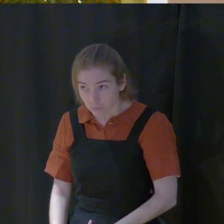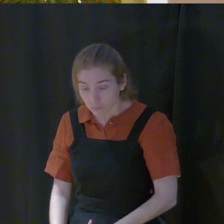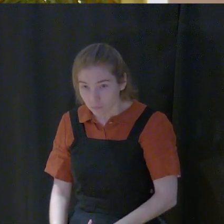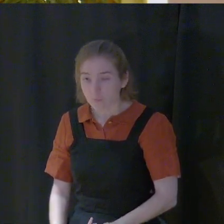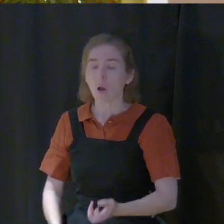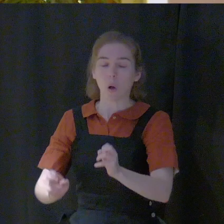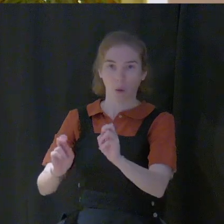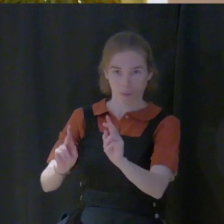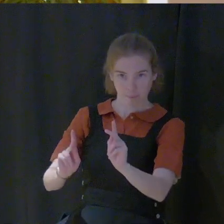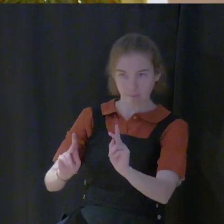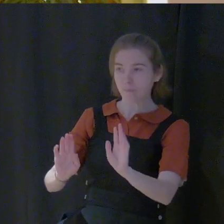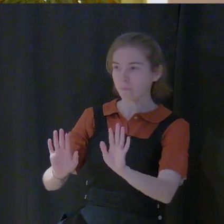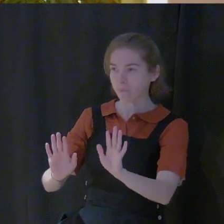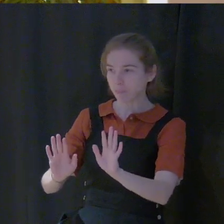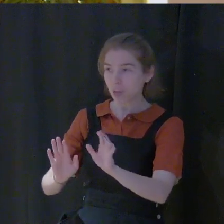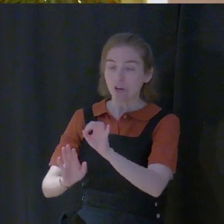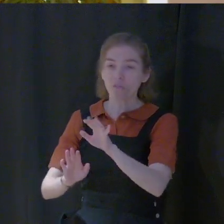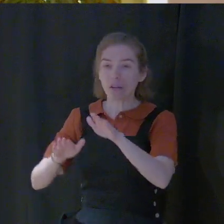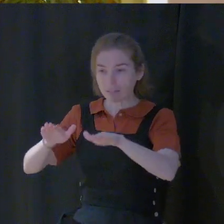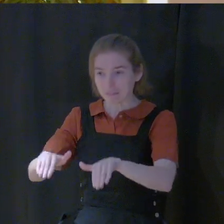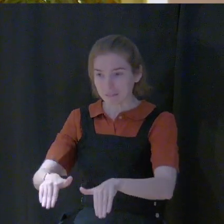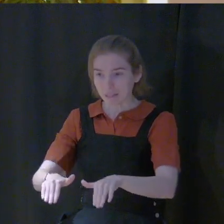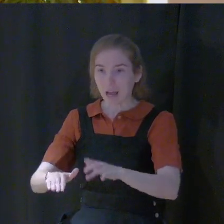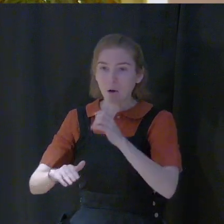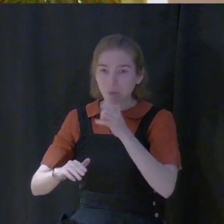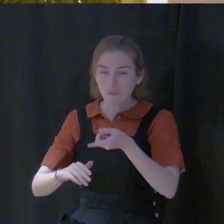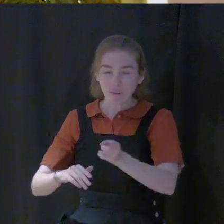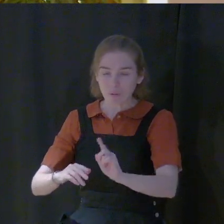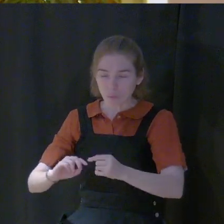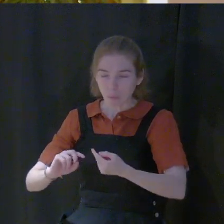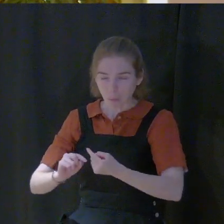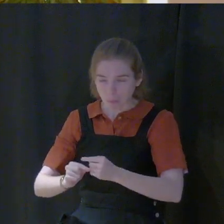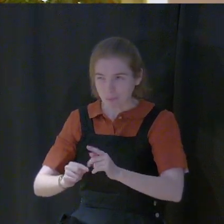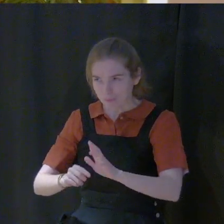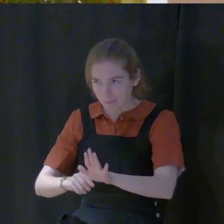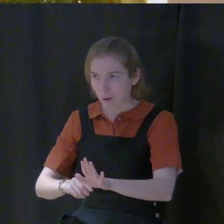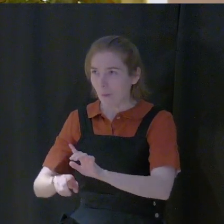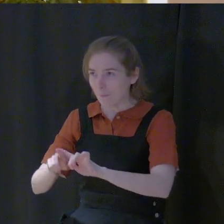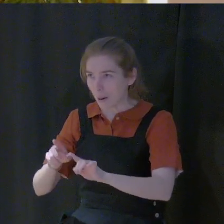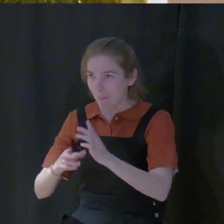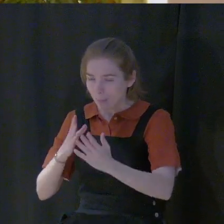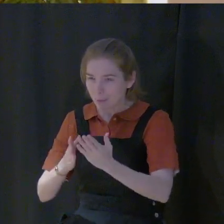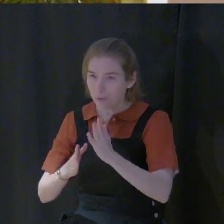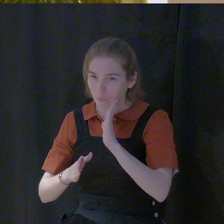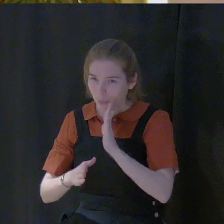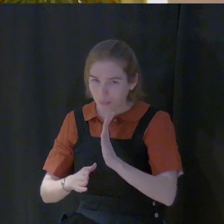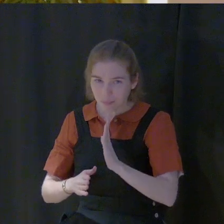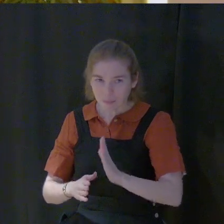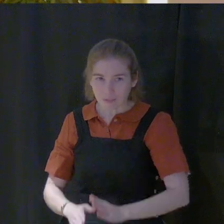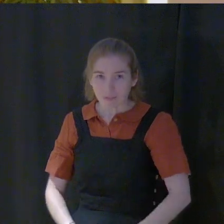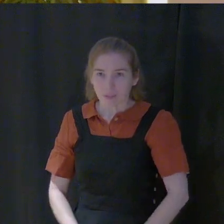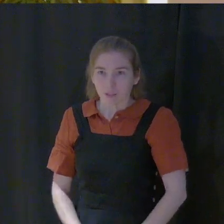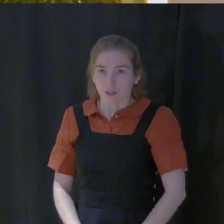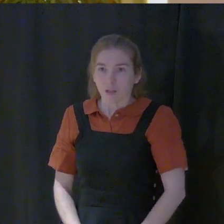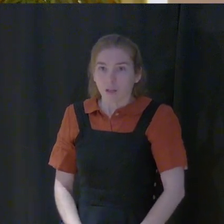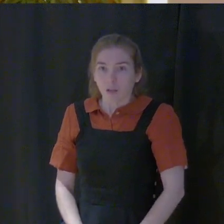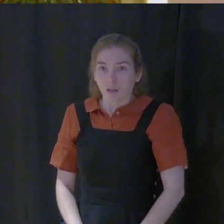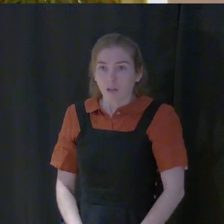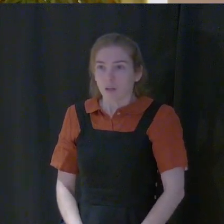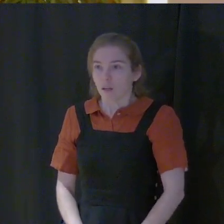Okay. You can put your feet down. I won't step quite so hard for the rest of the time, but it might be there. All right?